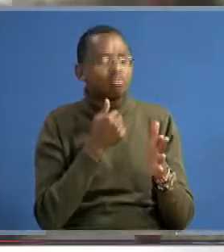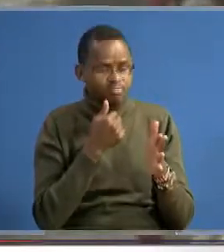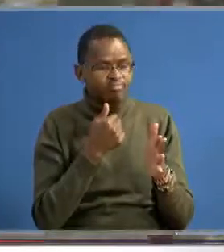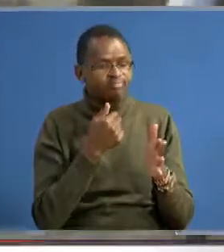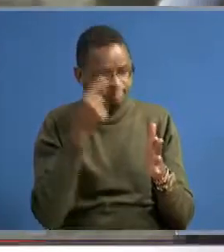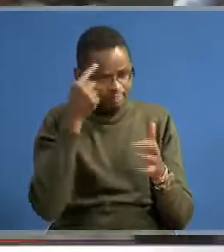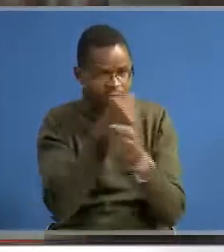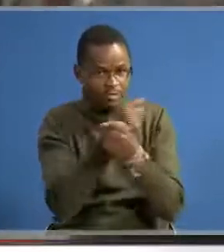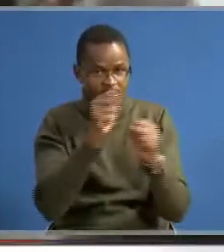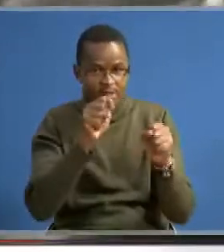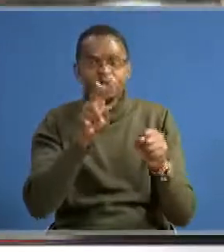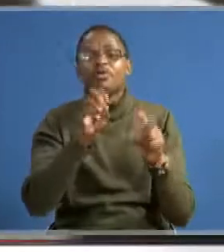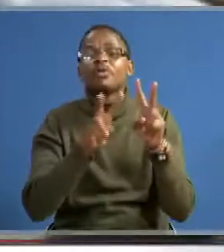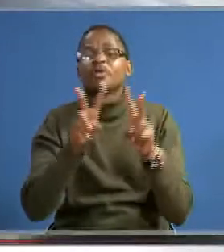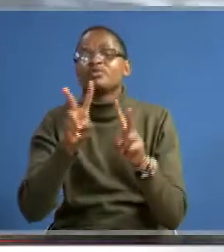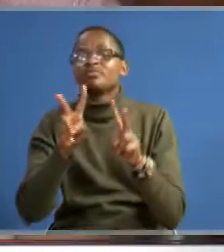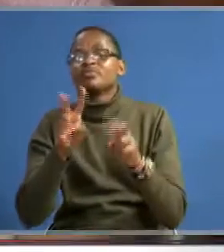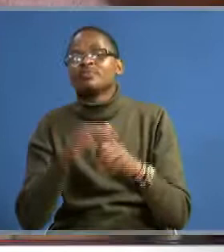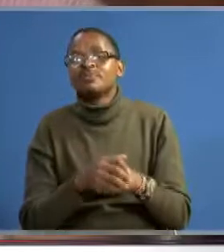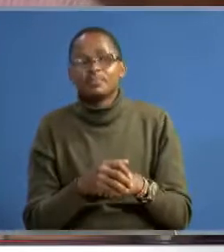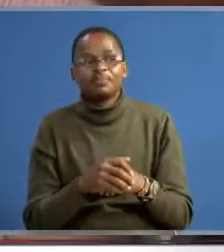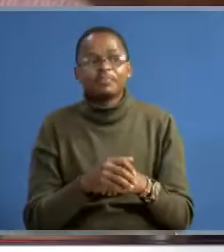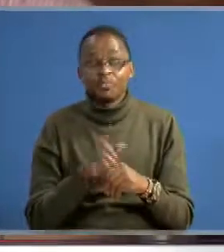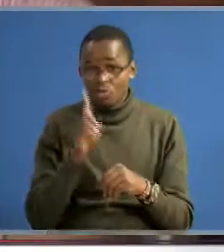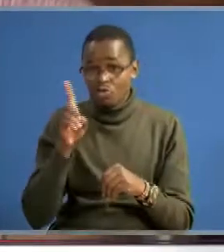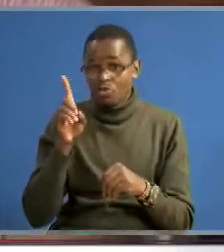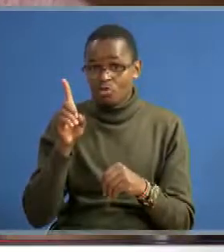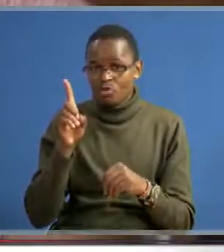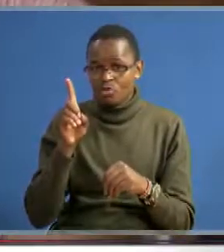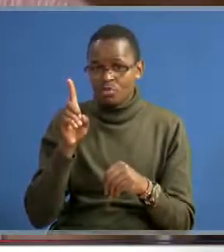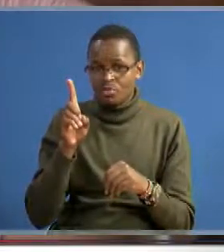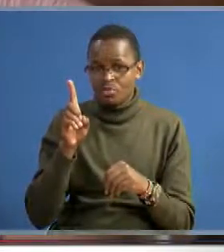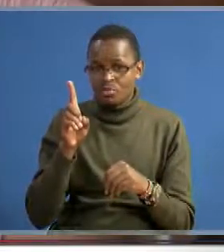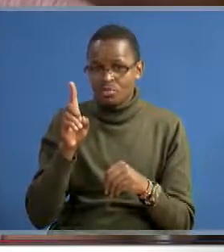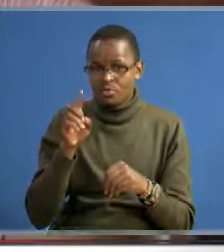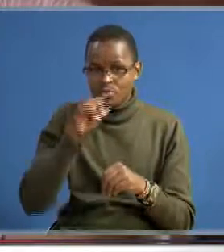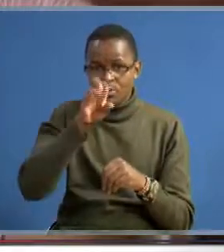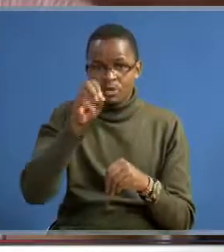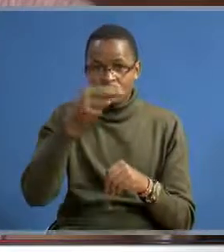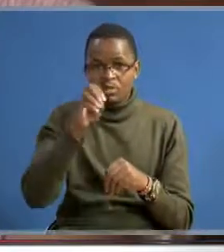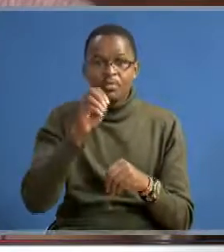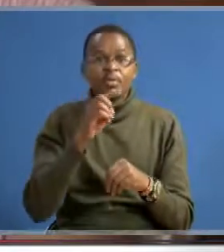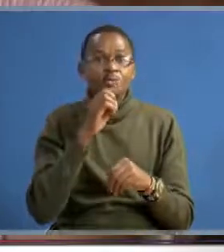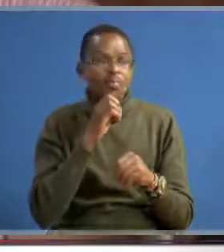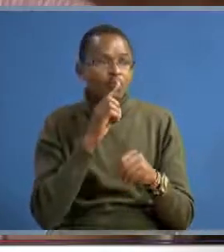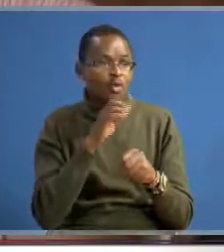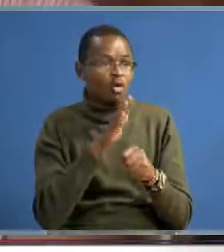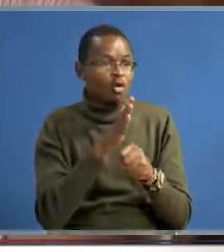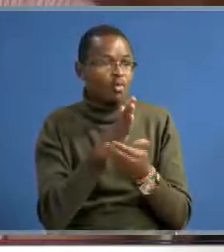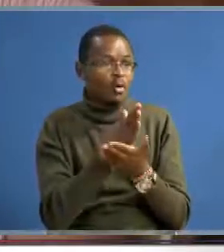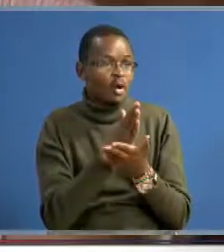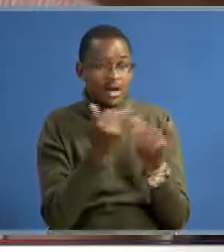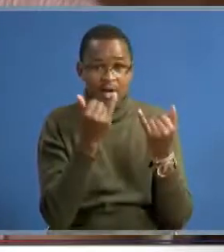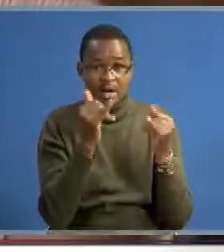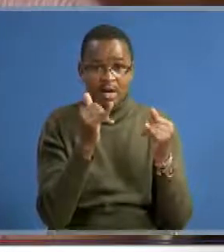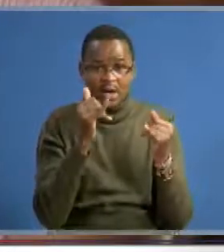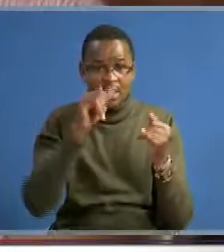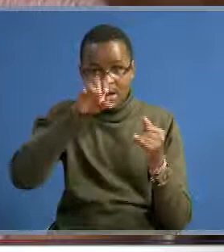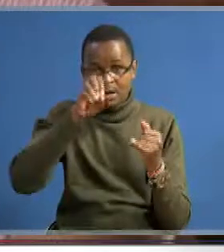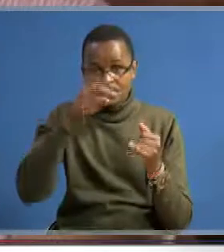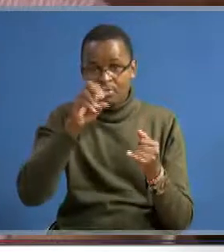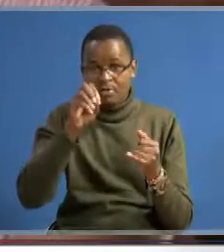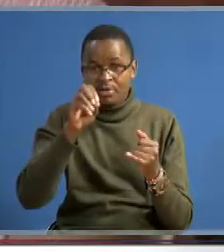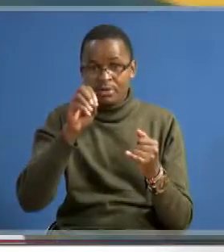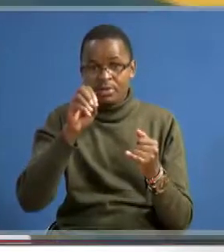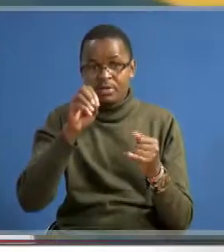run for presidency. Na wale ambayo wanaona sijui Hassan Joho, let me assure you, Hassan Joho Mwenyezi Mungu akiupo